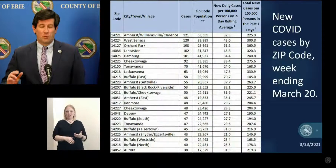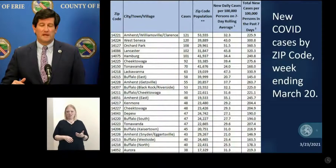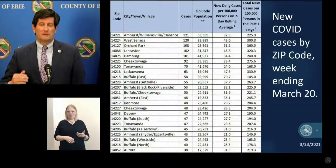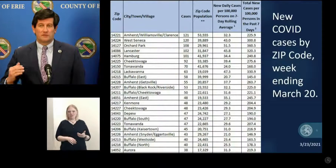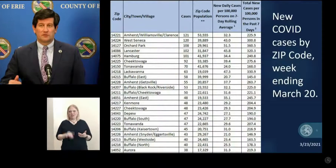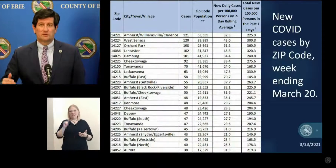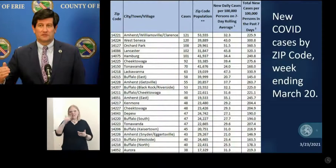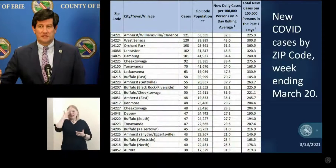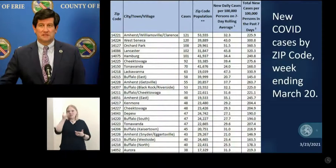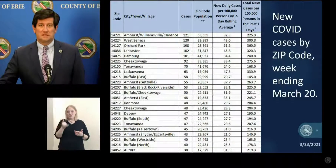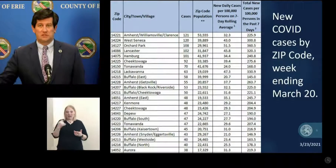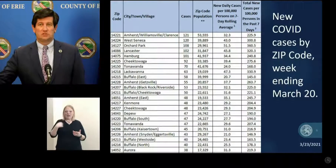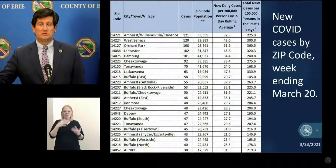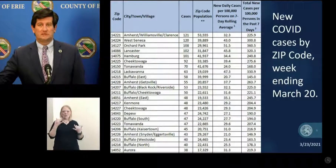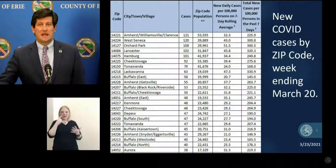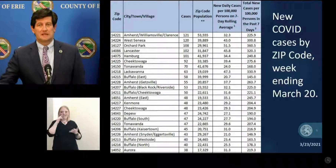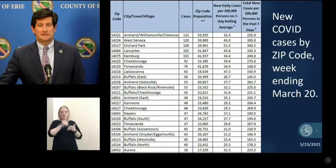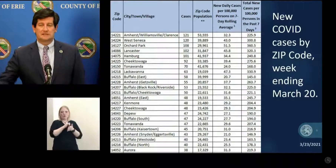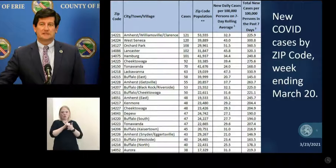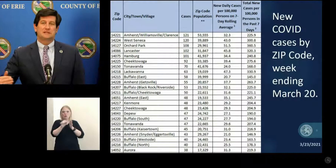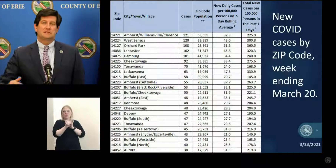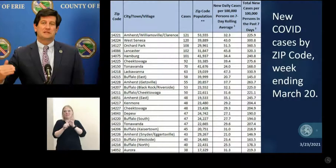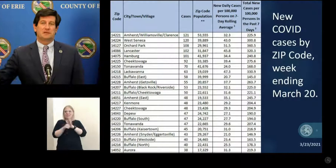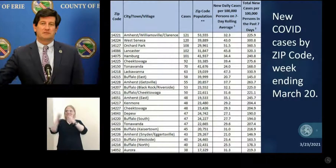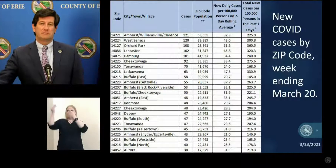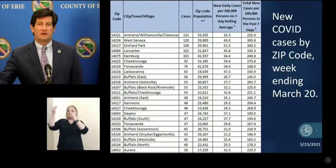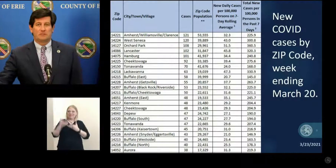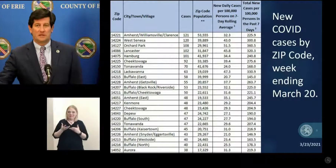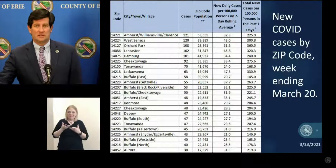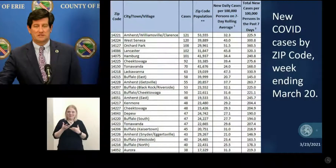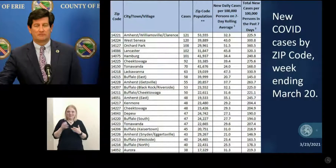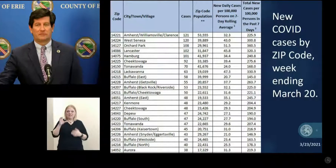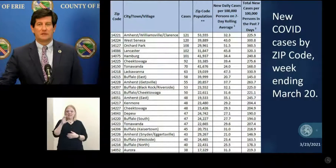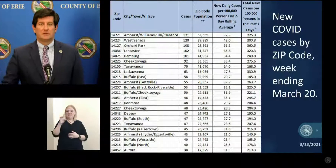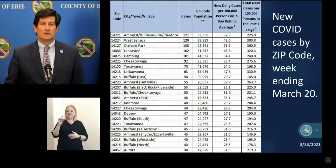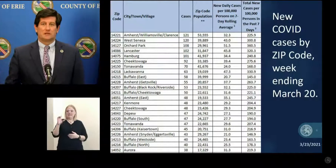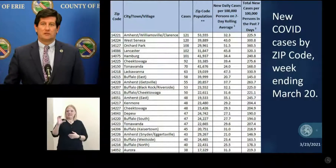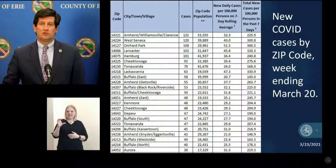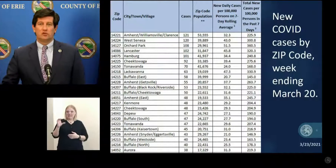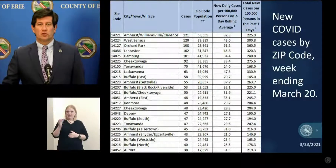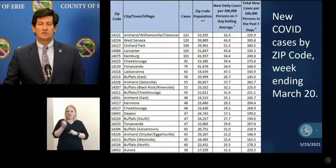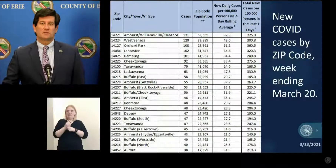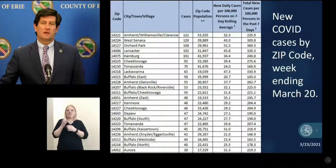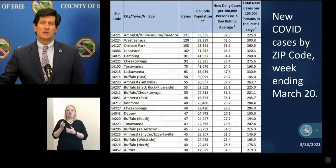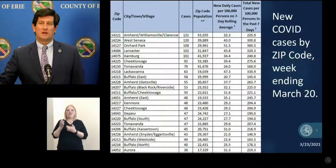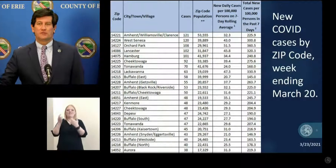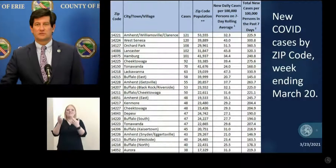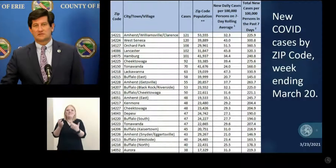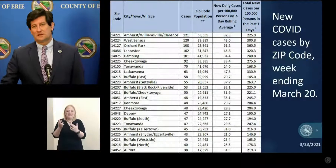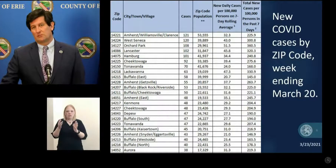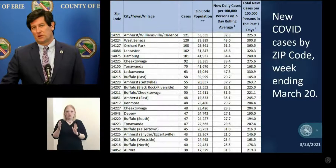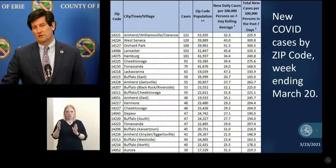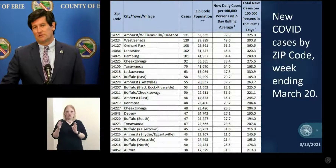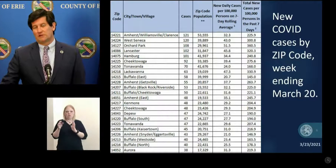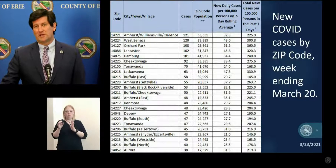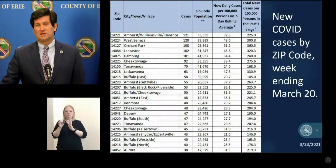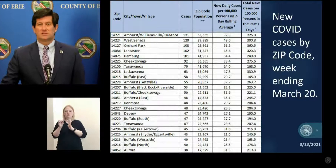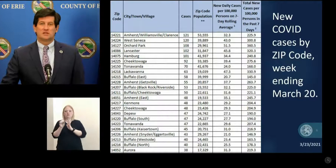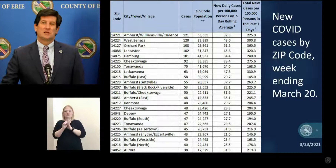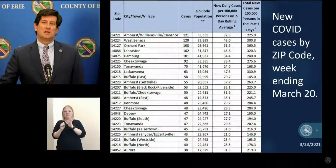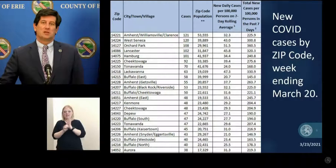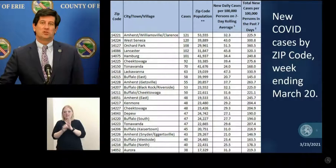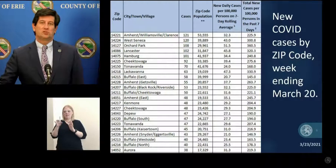waiting for New York State to issue its guidance. The CDC makes a recommendation. New York State Department of Health, New York State Department of